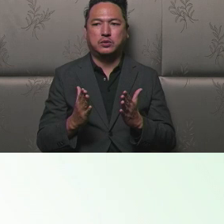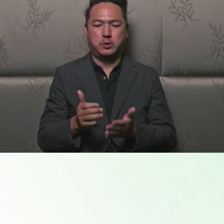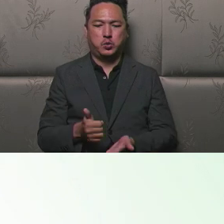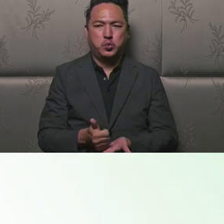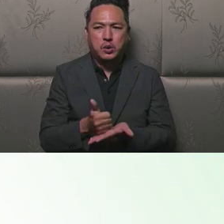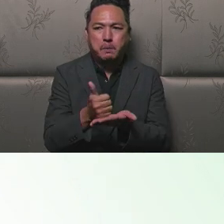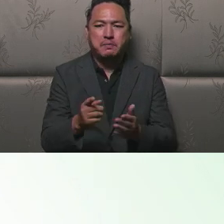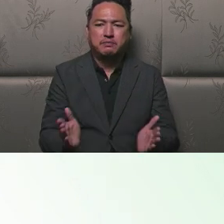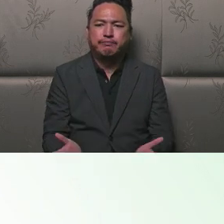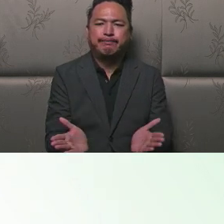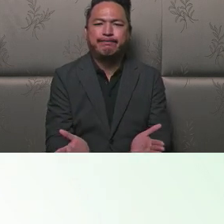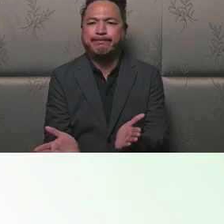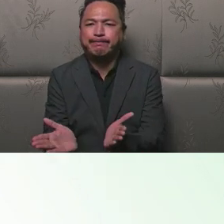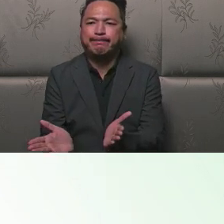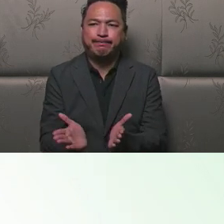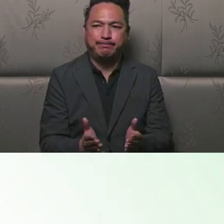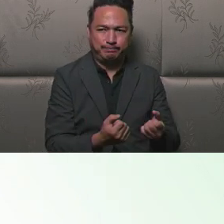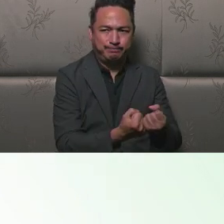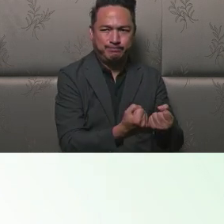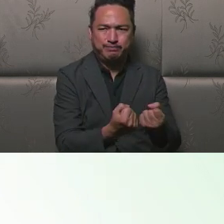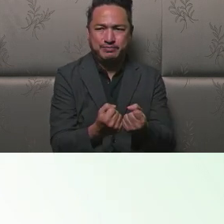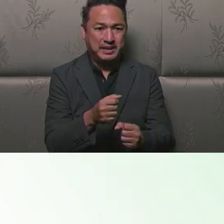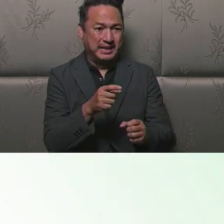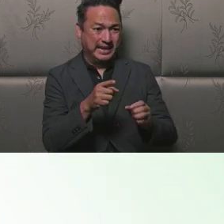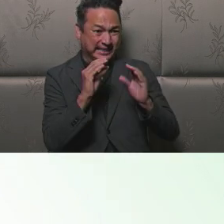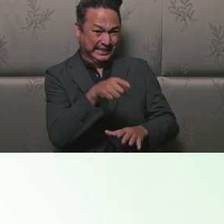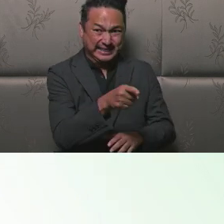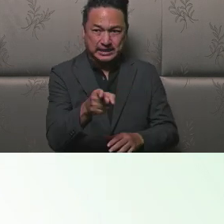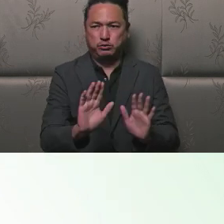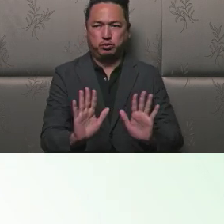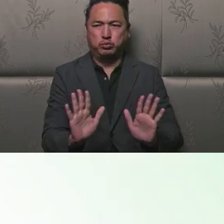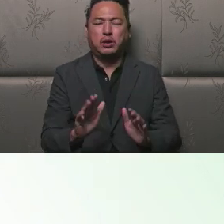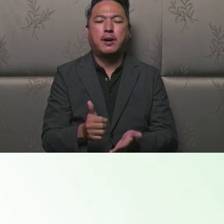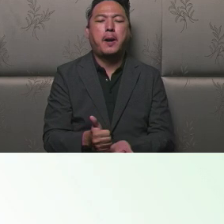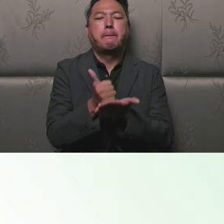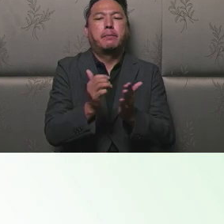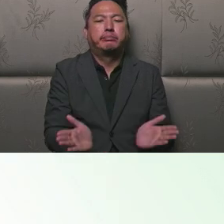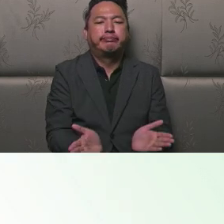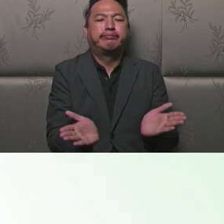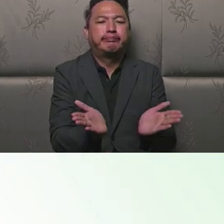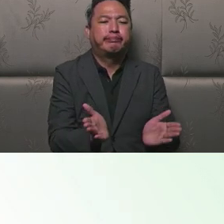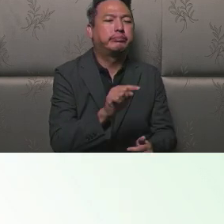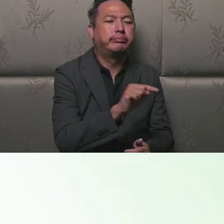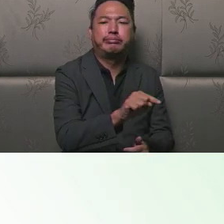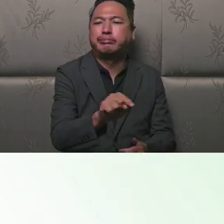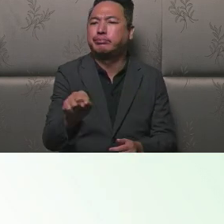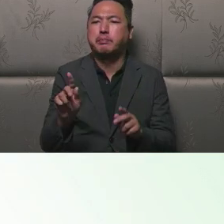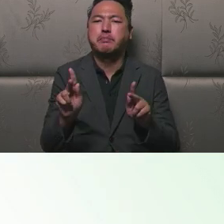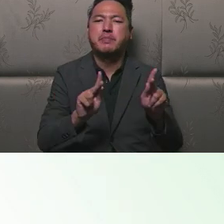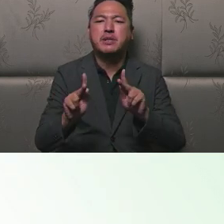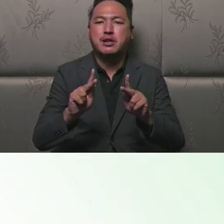engagement. And through the introduction of this program and this